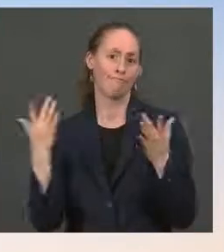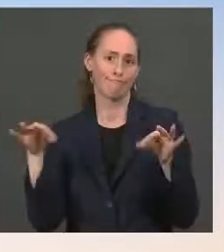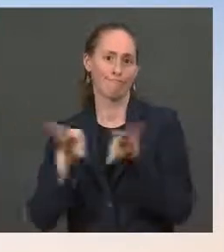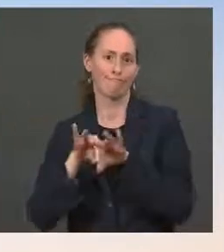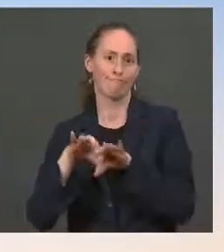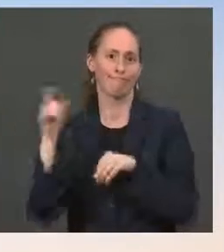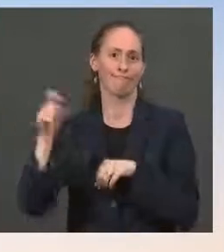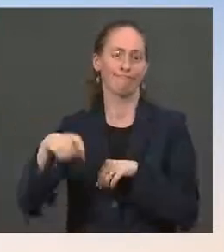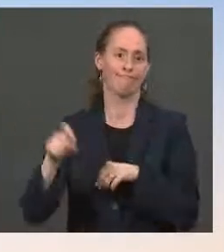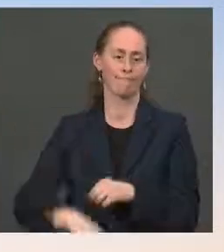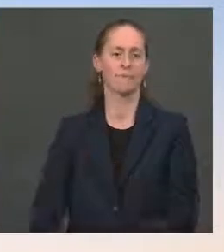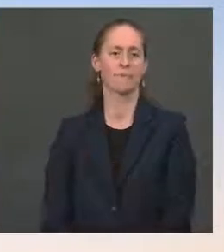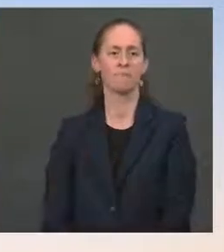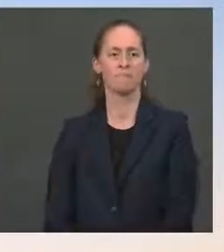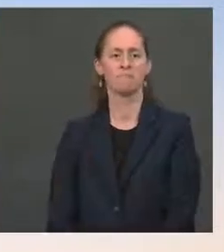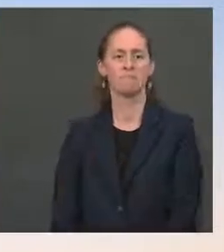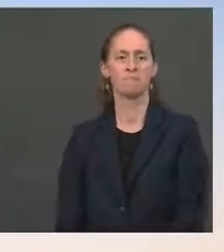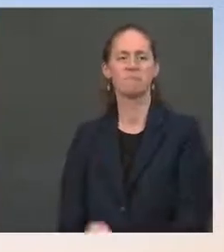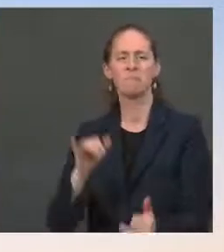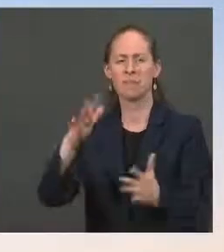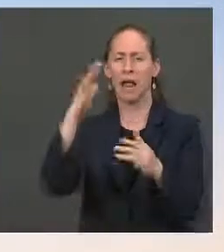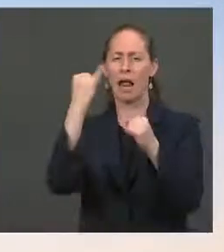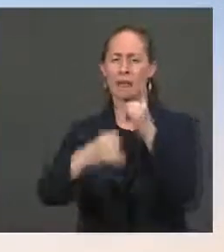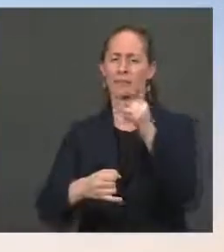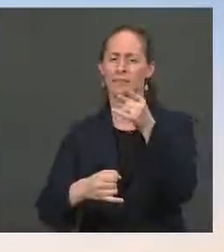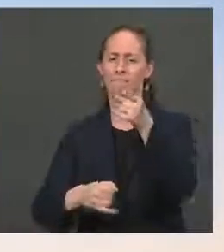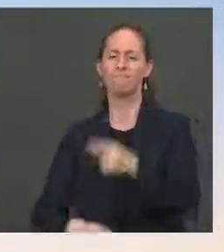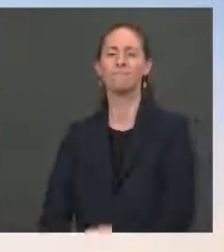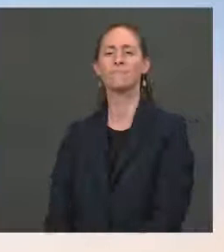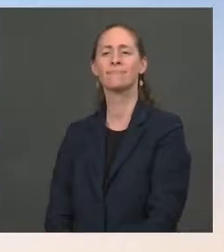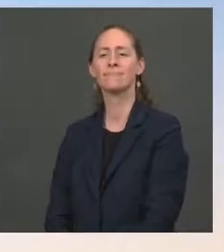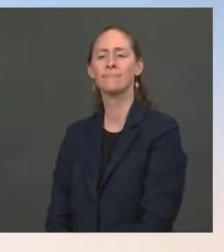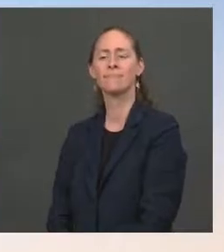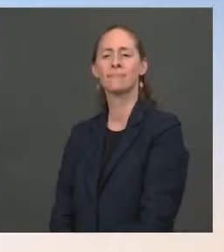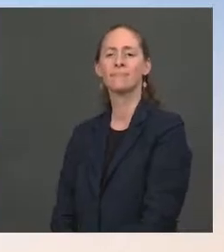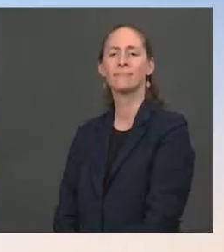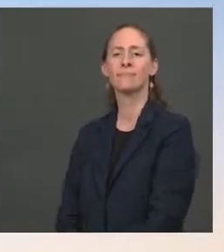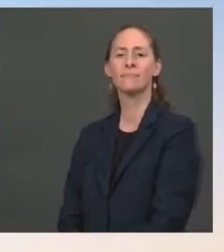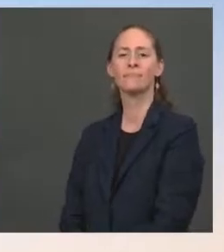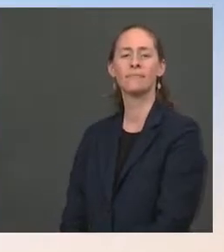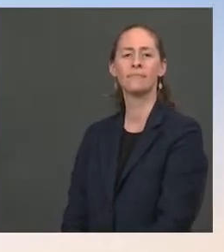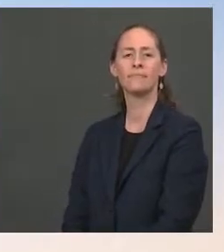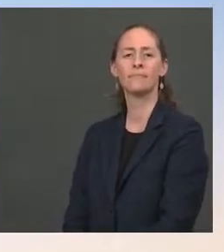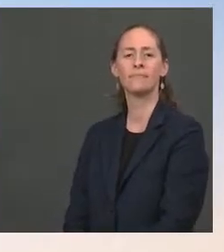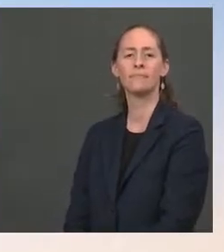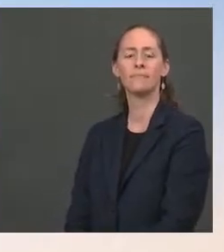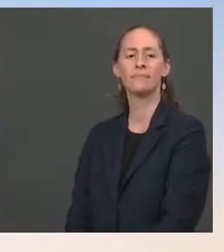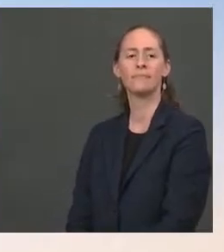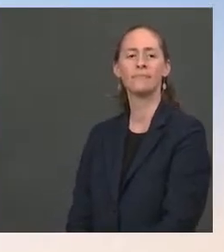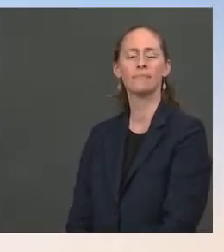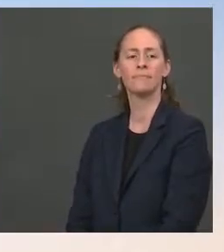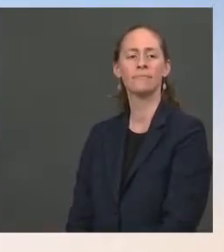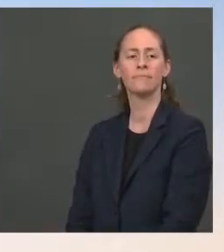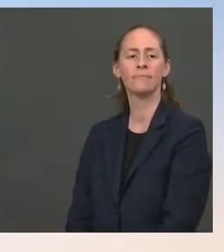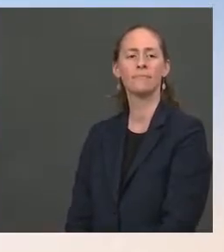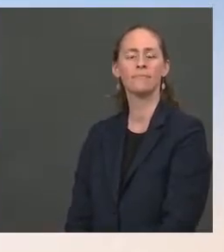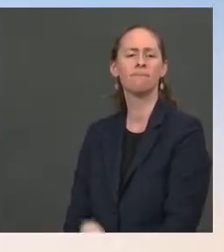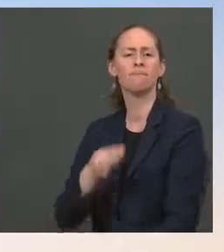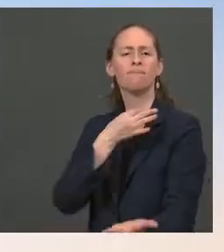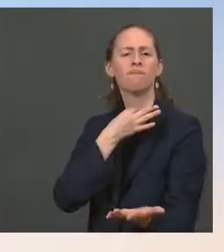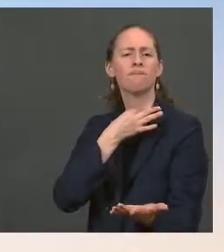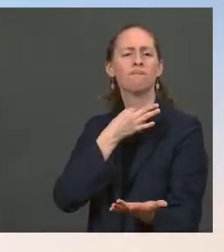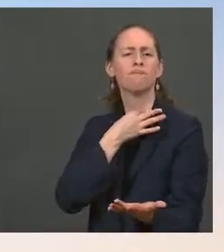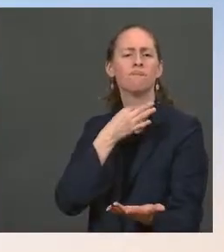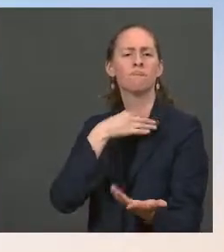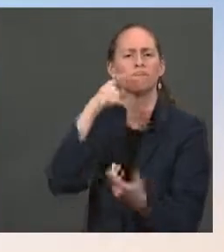agenda. Go ahead in the middle. Okay, last one. Go ahead in the middle. Thanks, Jen. Given in relation to Taiwan, I'm wondering, can you say